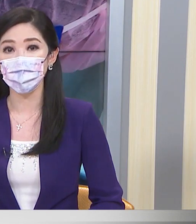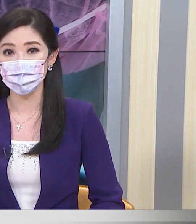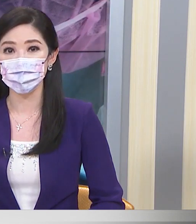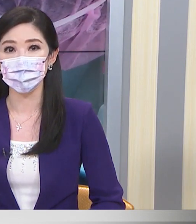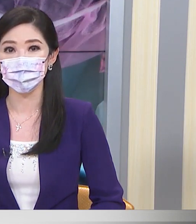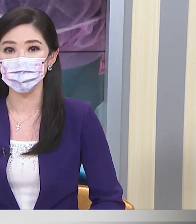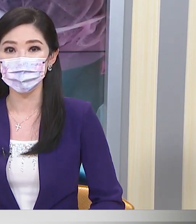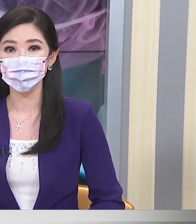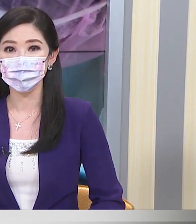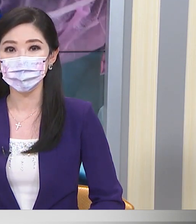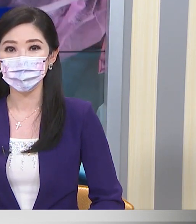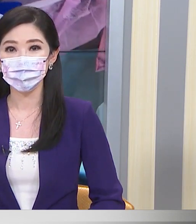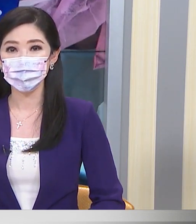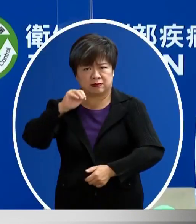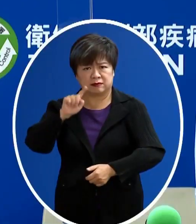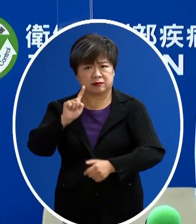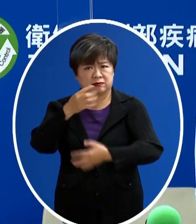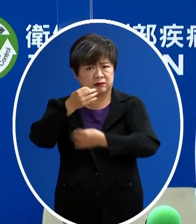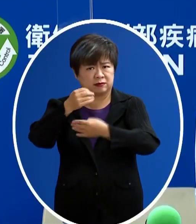from the health minister.